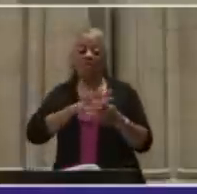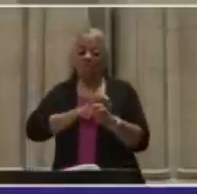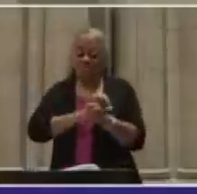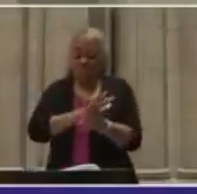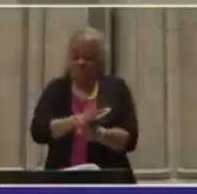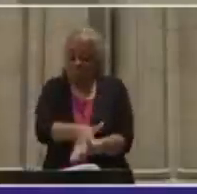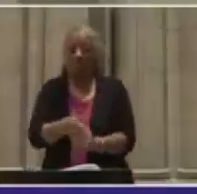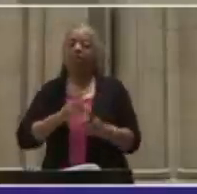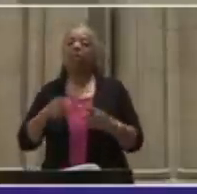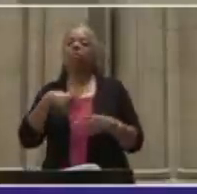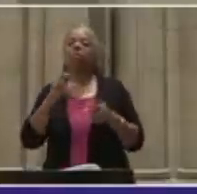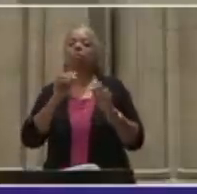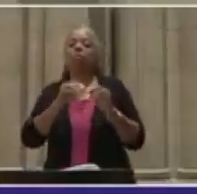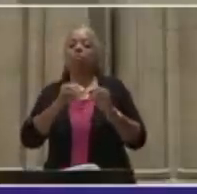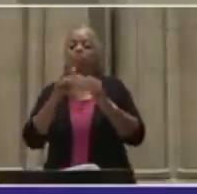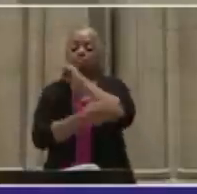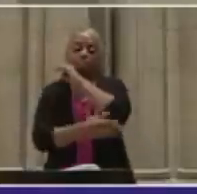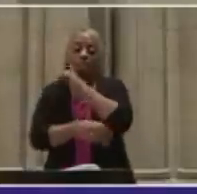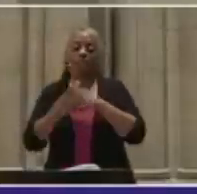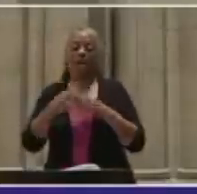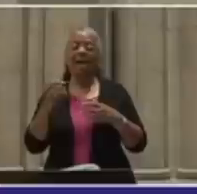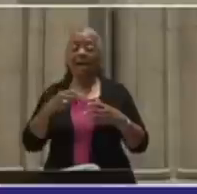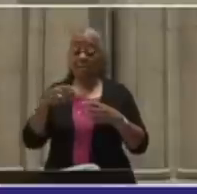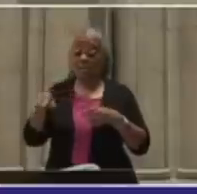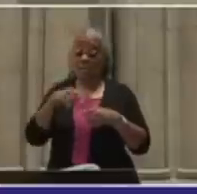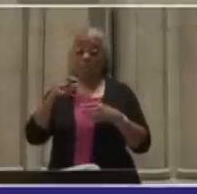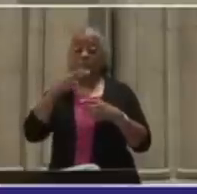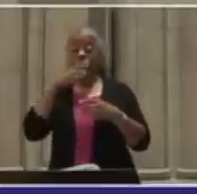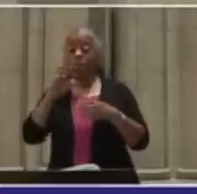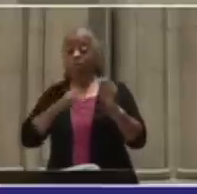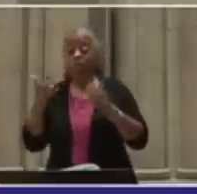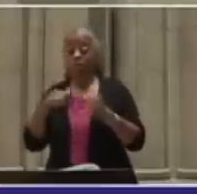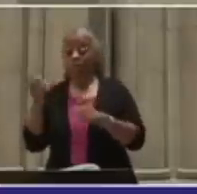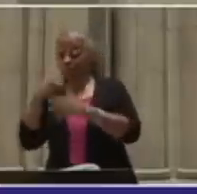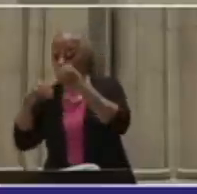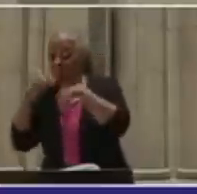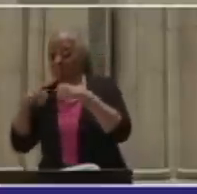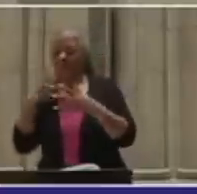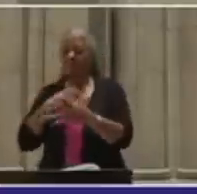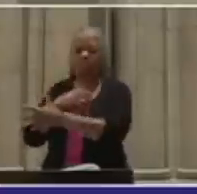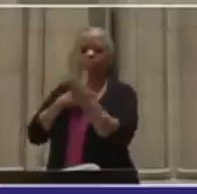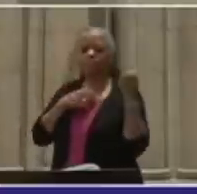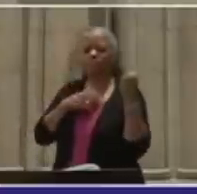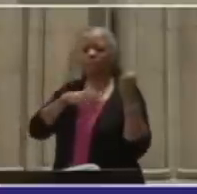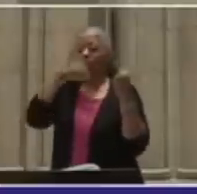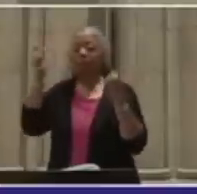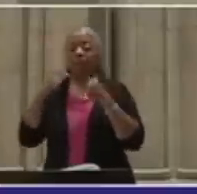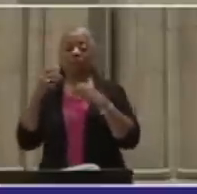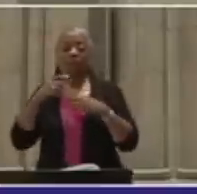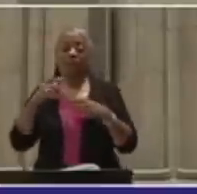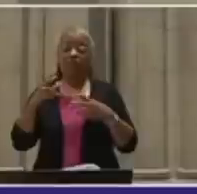the poor and taking bread right out of their mouths because of greed and